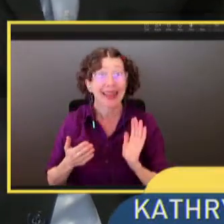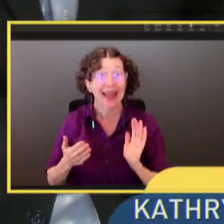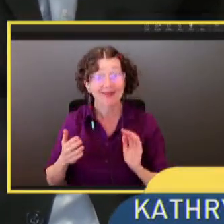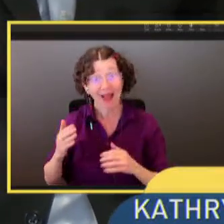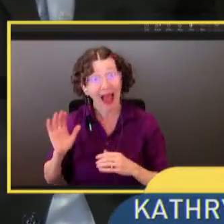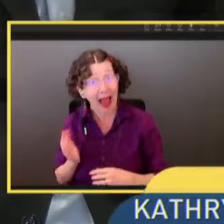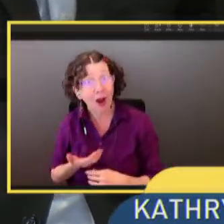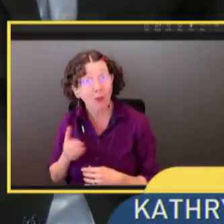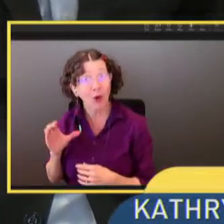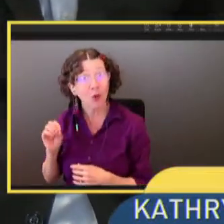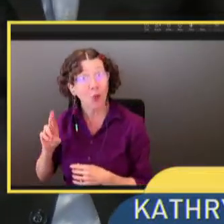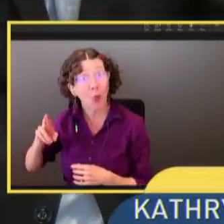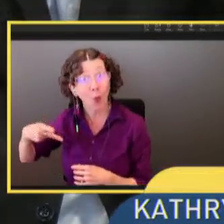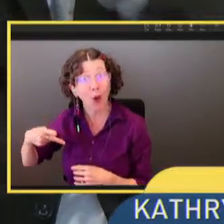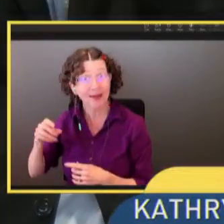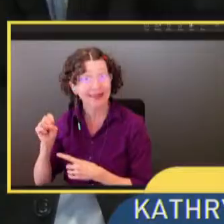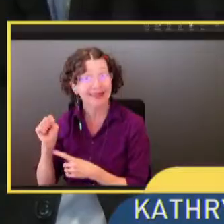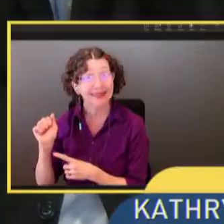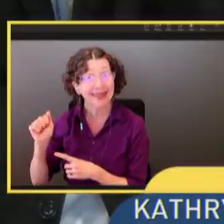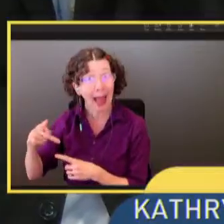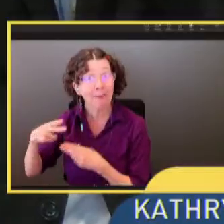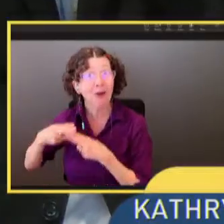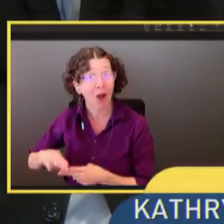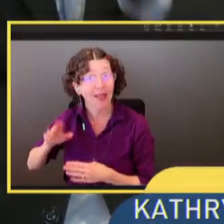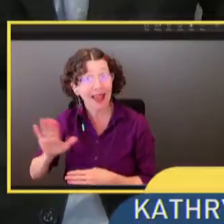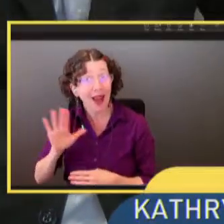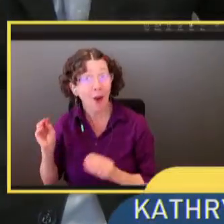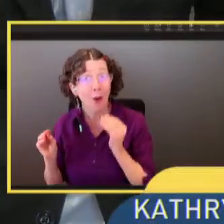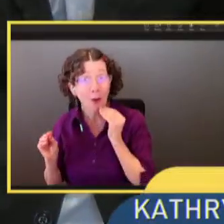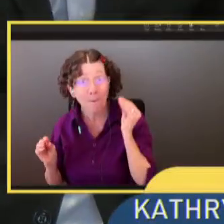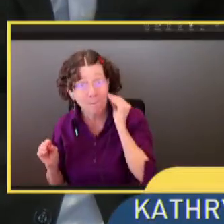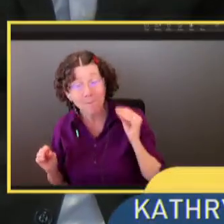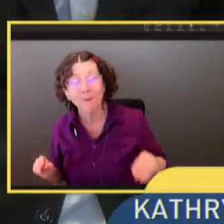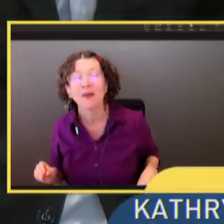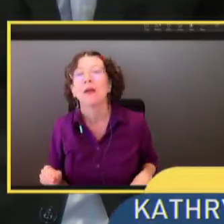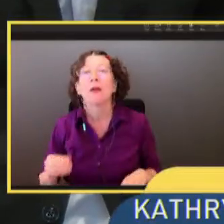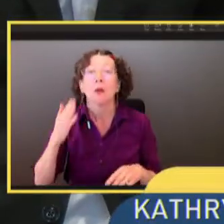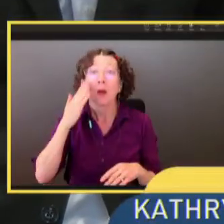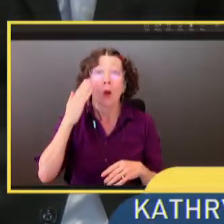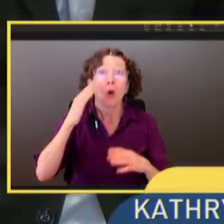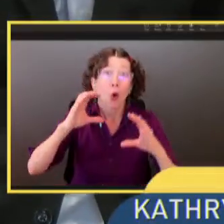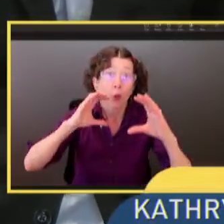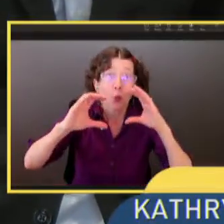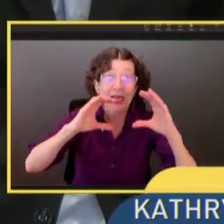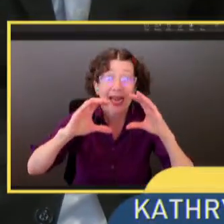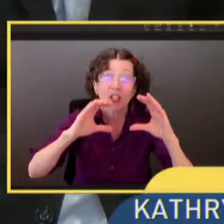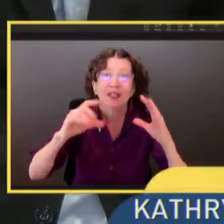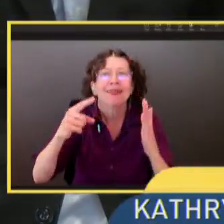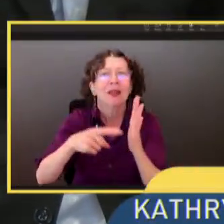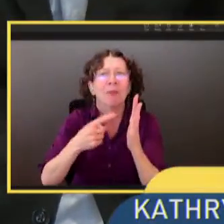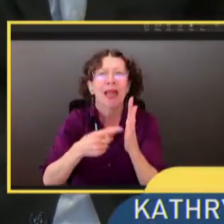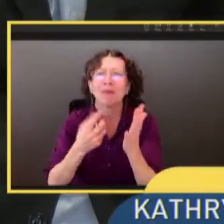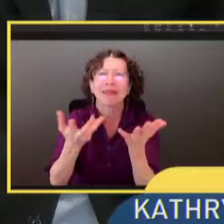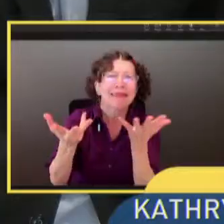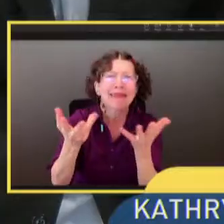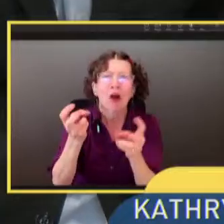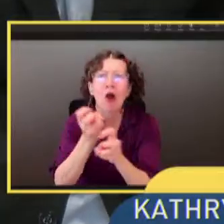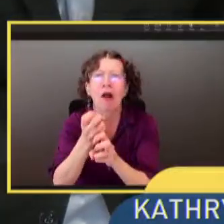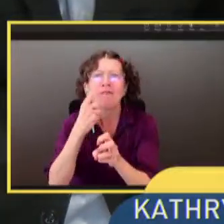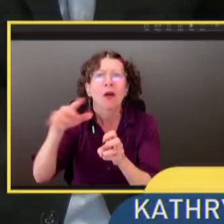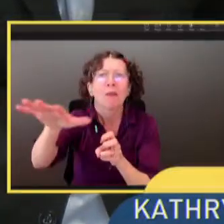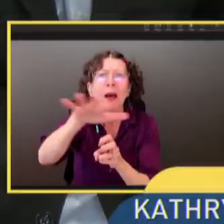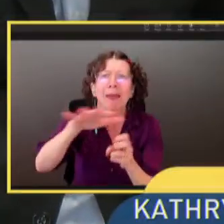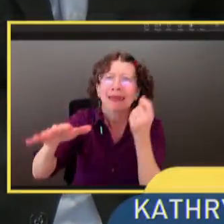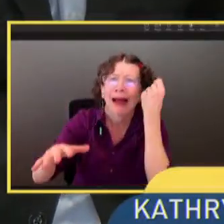tribal governments, and state agencies. Our thoughts are with the communities who've been affected by this event, communities which many of our own